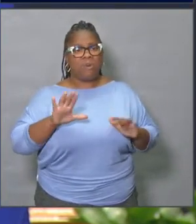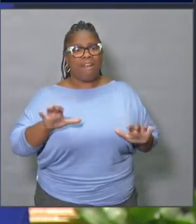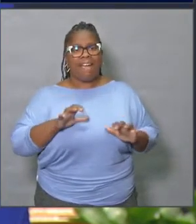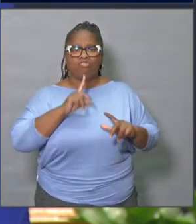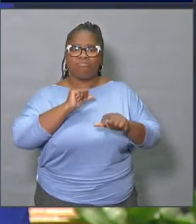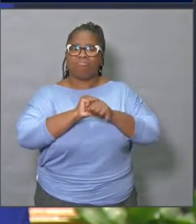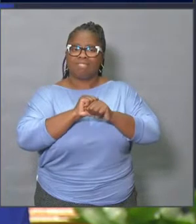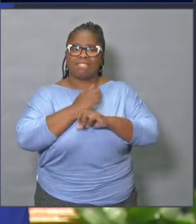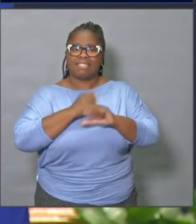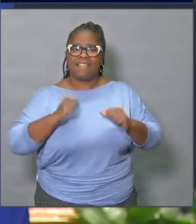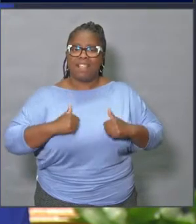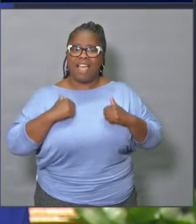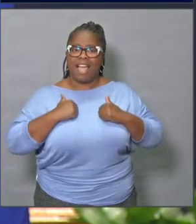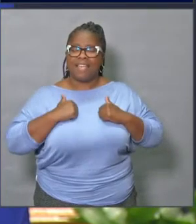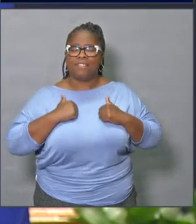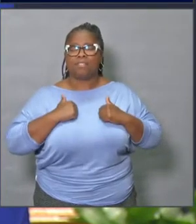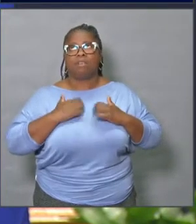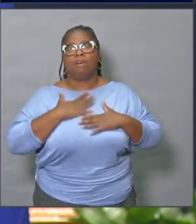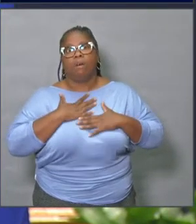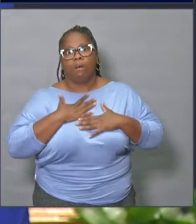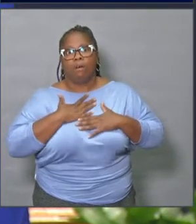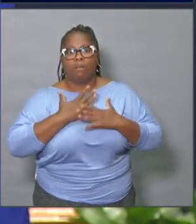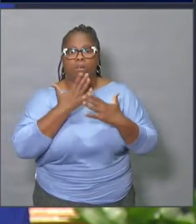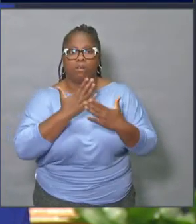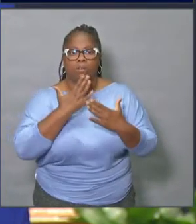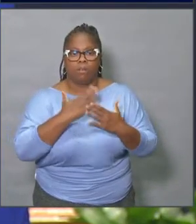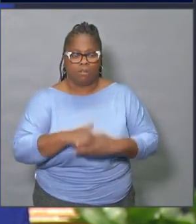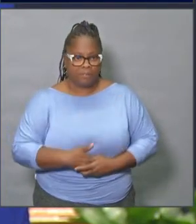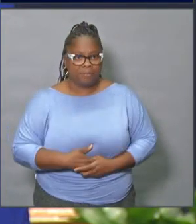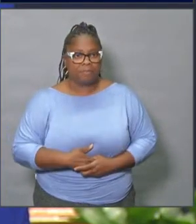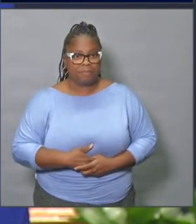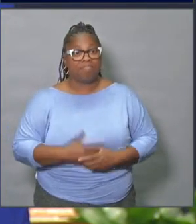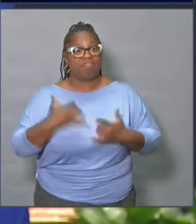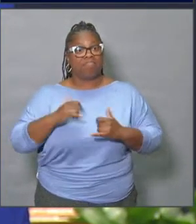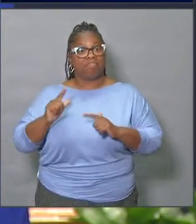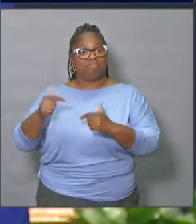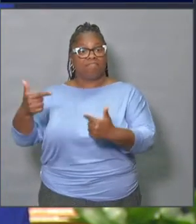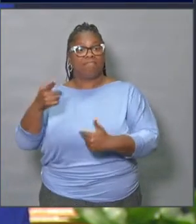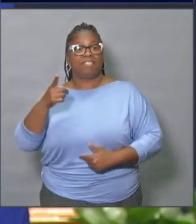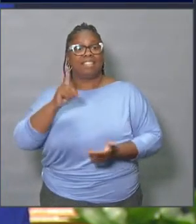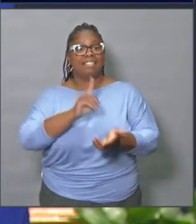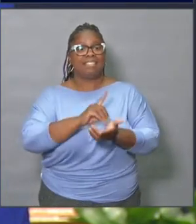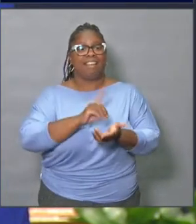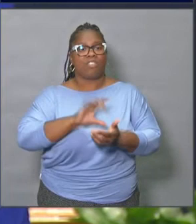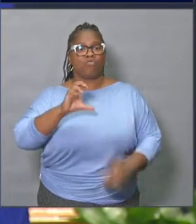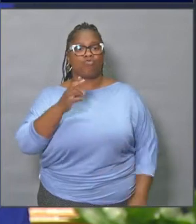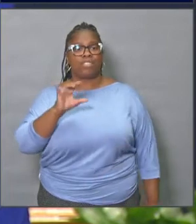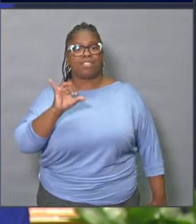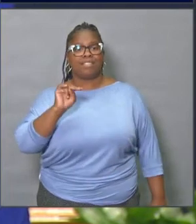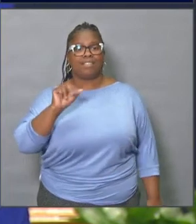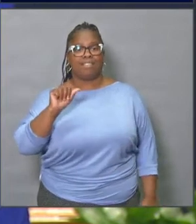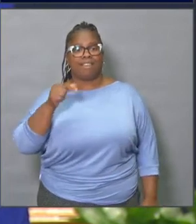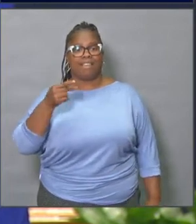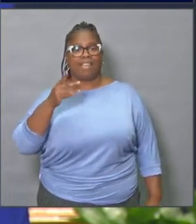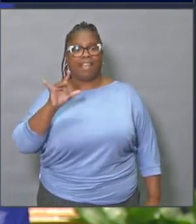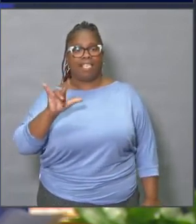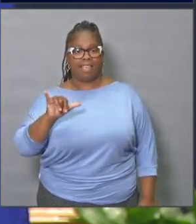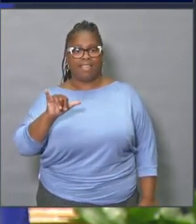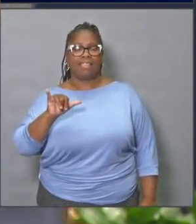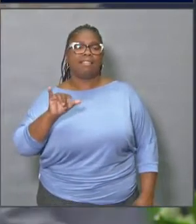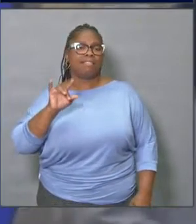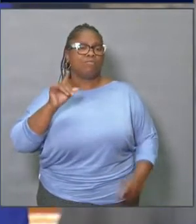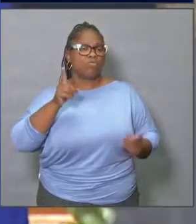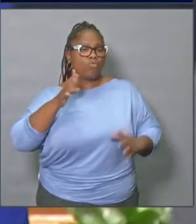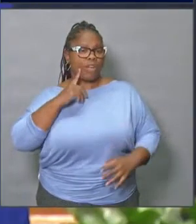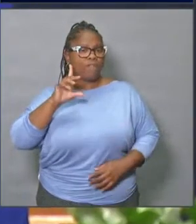lives, and we're eternally grateful. With that, I'm going to turn it over to Dr. Christina Galli, the Director of the Department of Health Services.